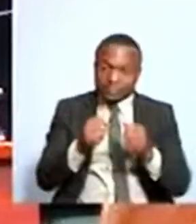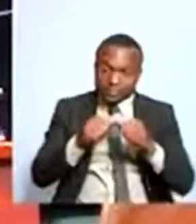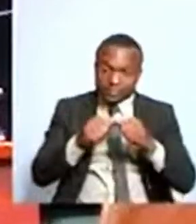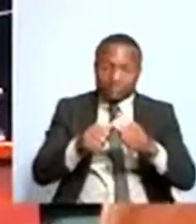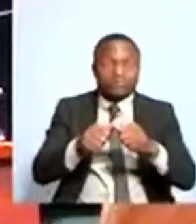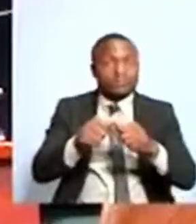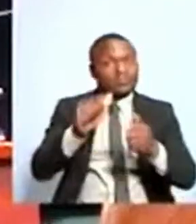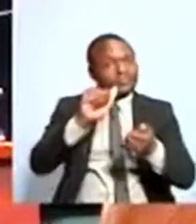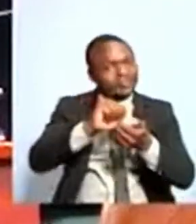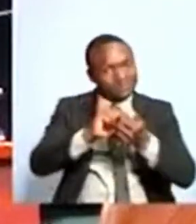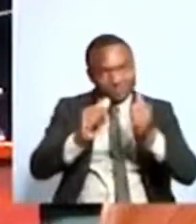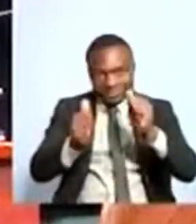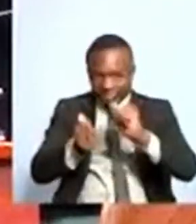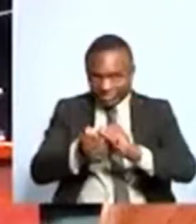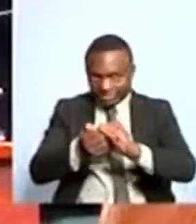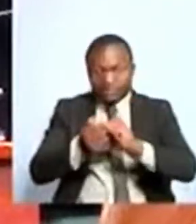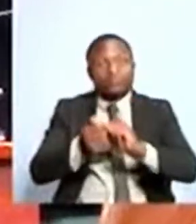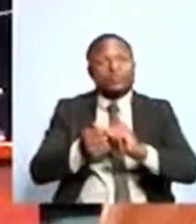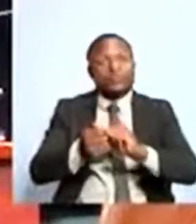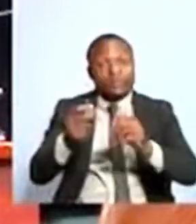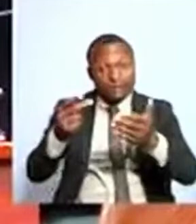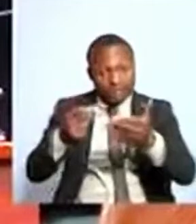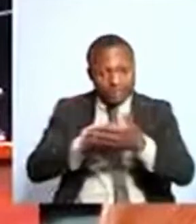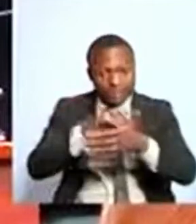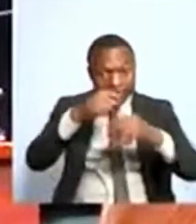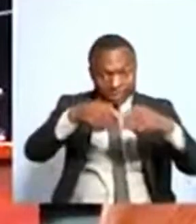problematic. The new section